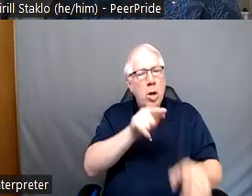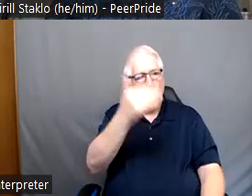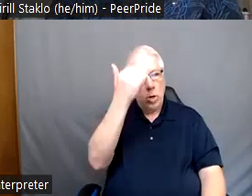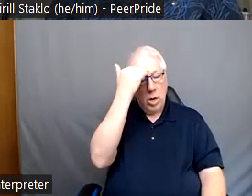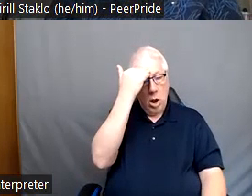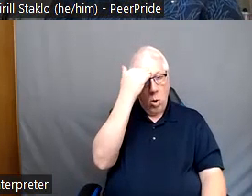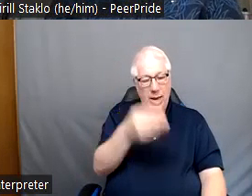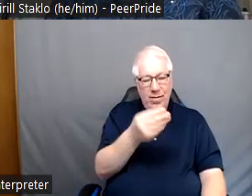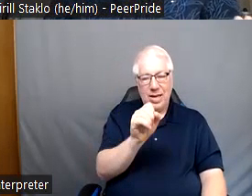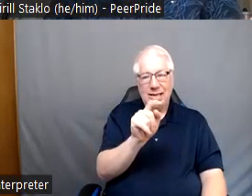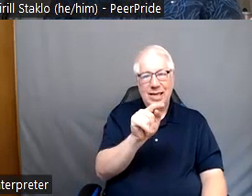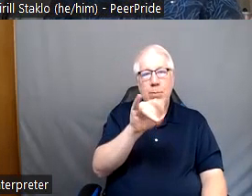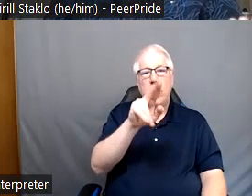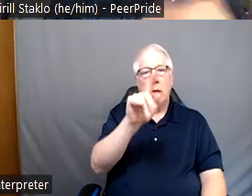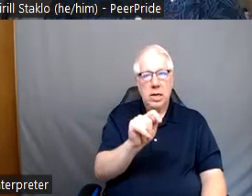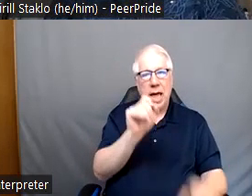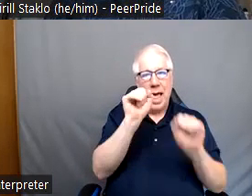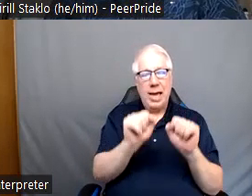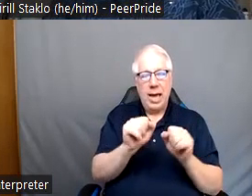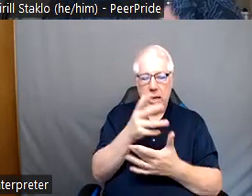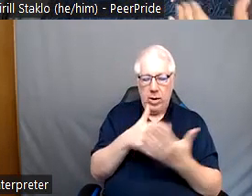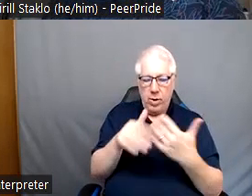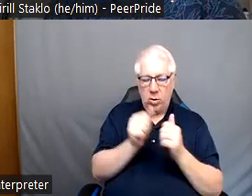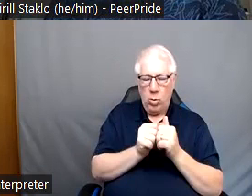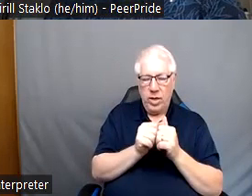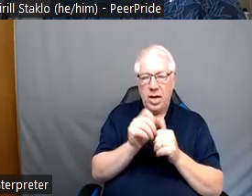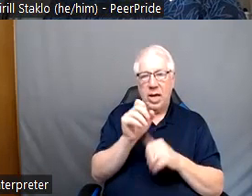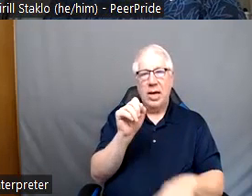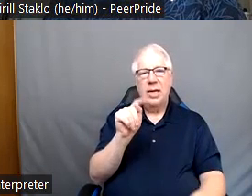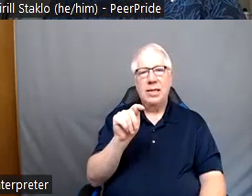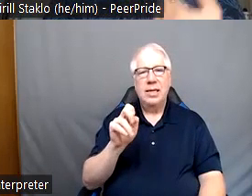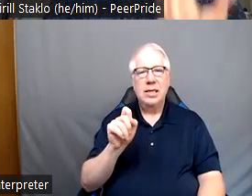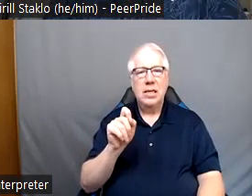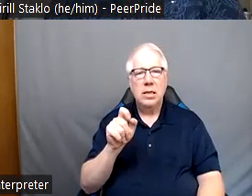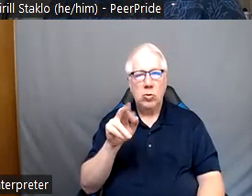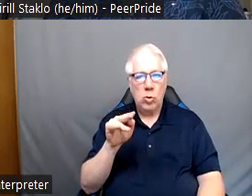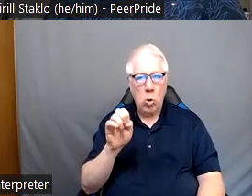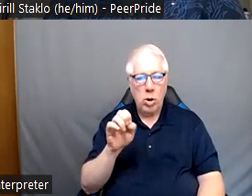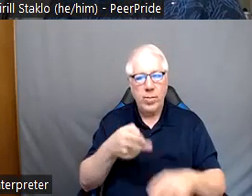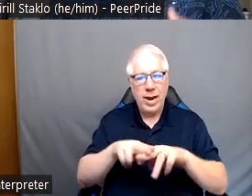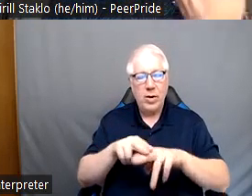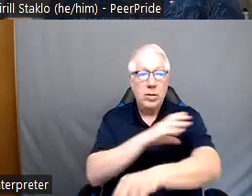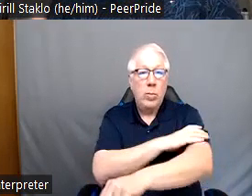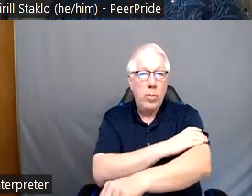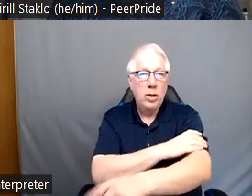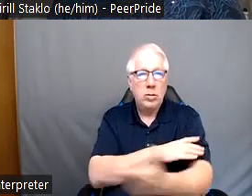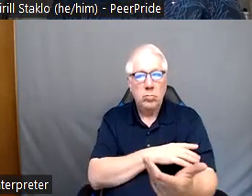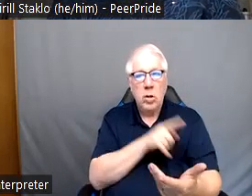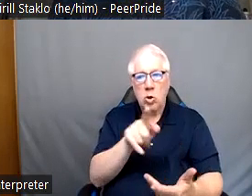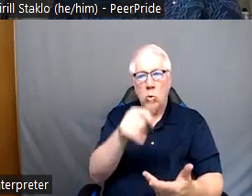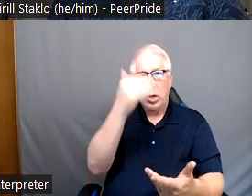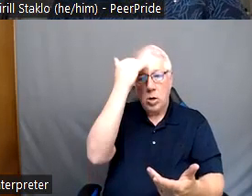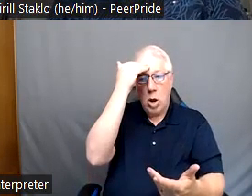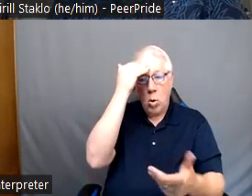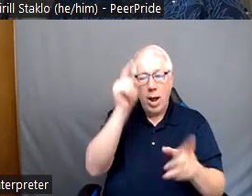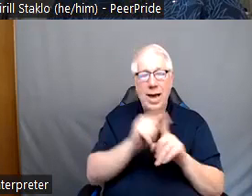a stimulant can interact with testosterone in a way that might increase blood pressure. That's something that you would know